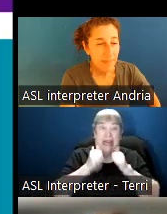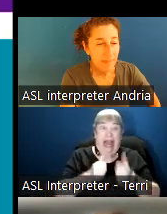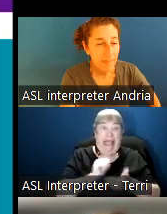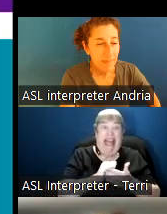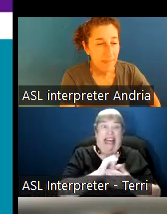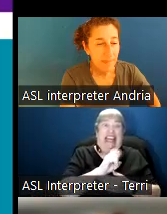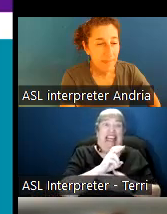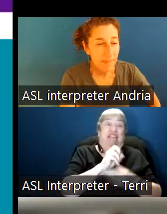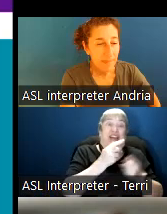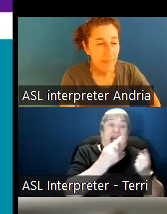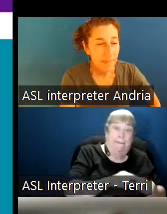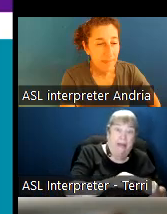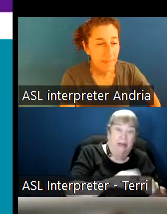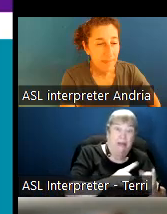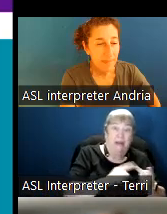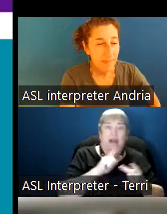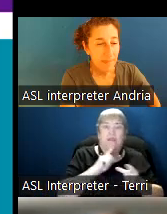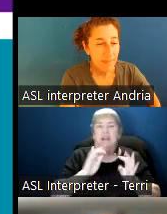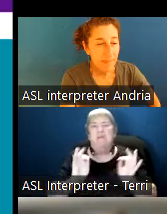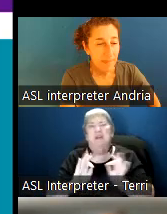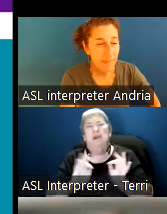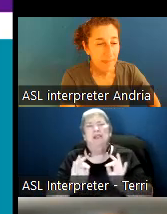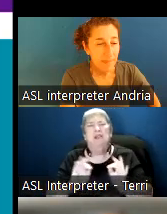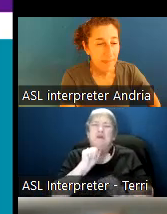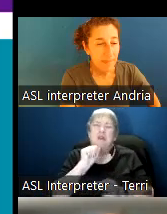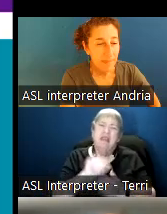victim for the actual thing that happened.